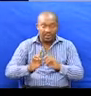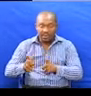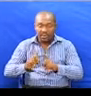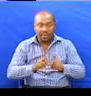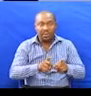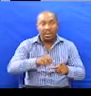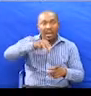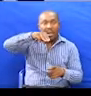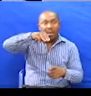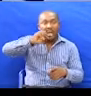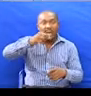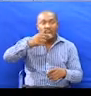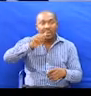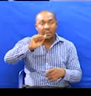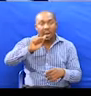metabolic